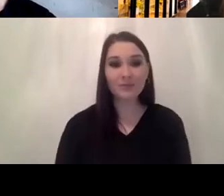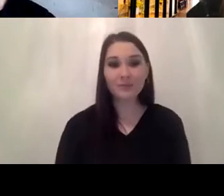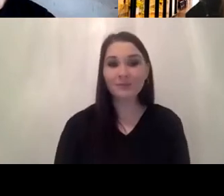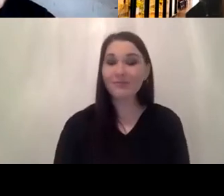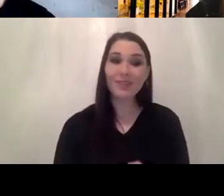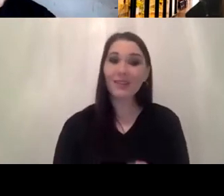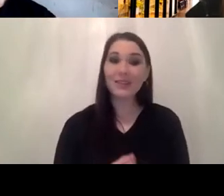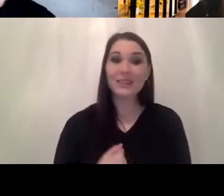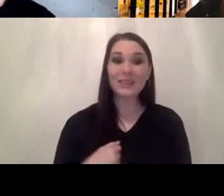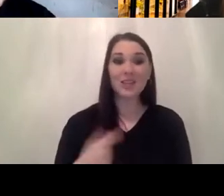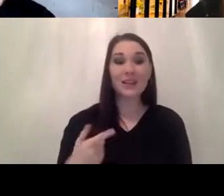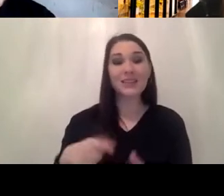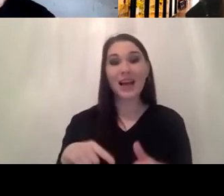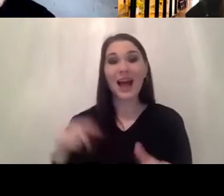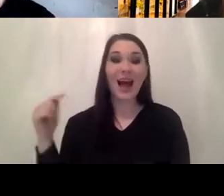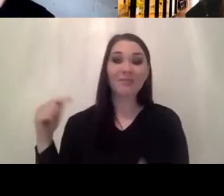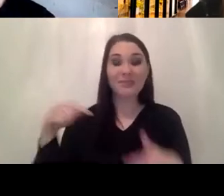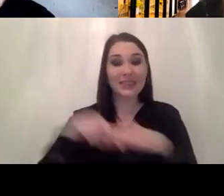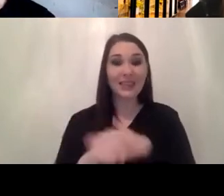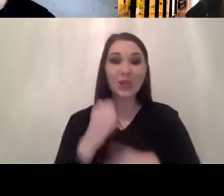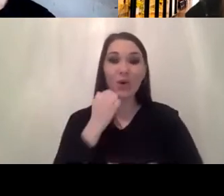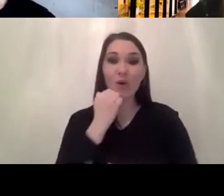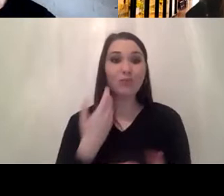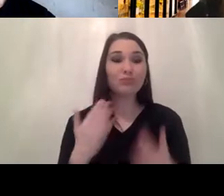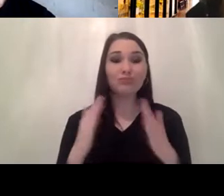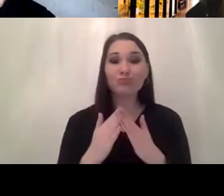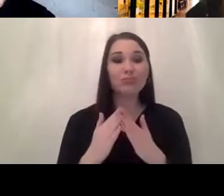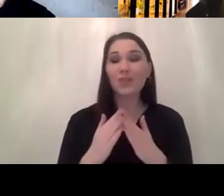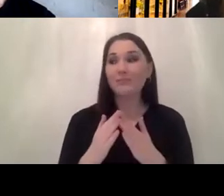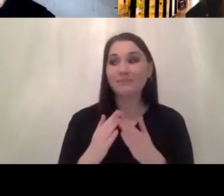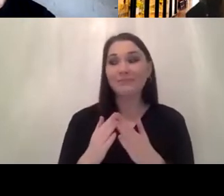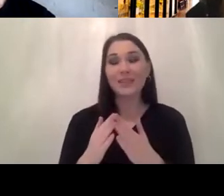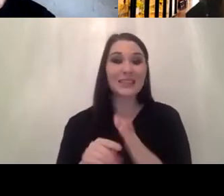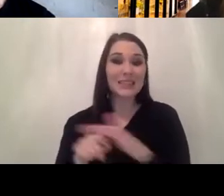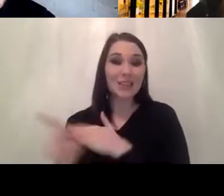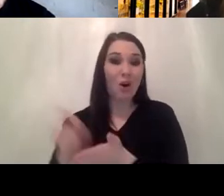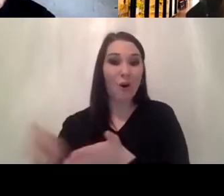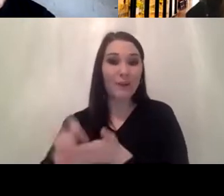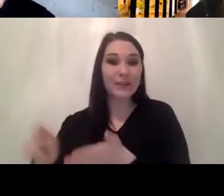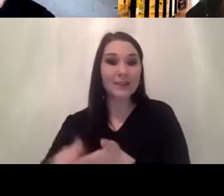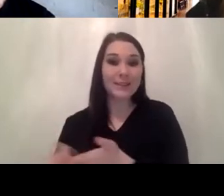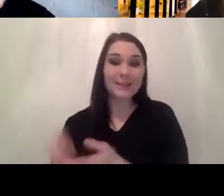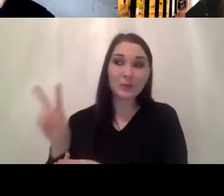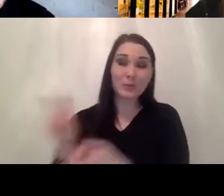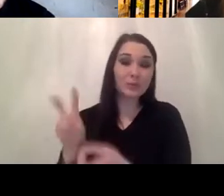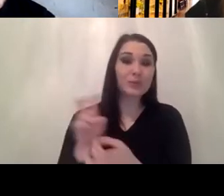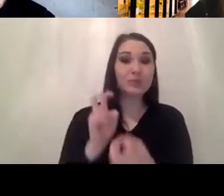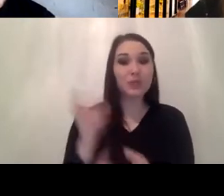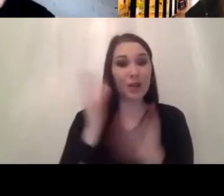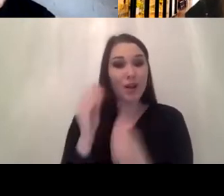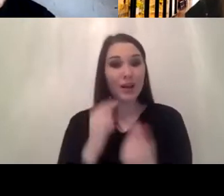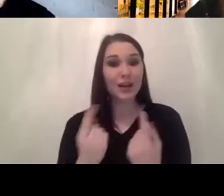for me in the office, being able to brainstorm with the design and dev team, but then kind of picking up these new tools as well. I also